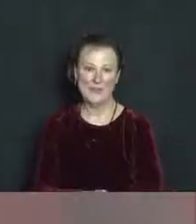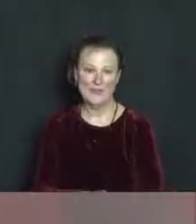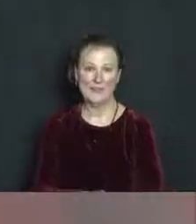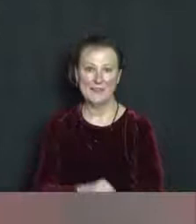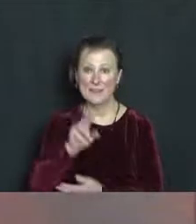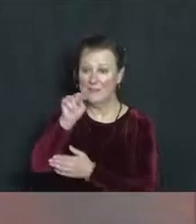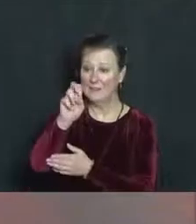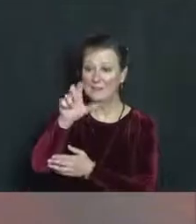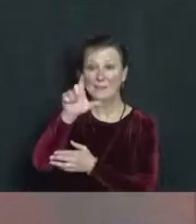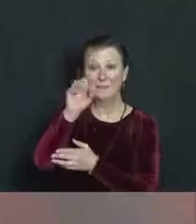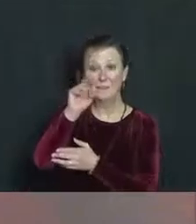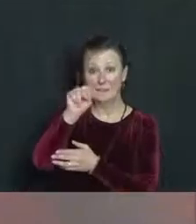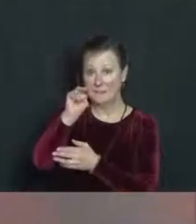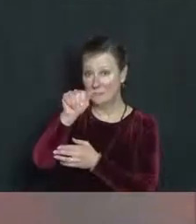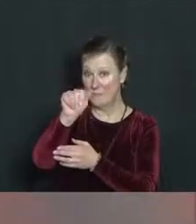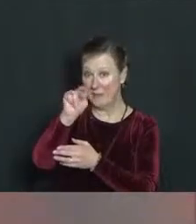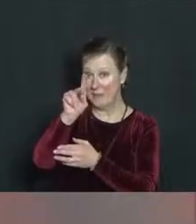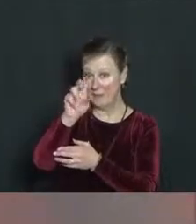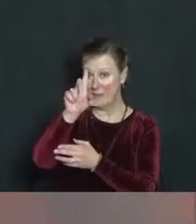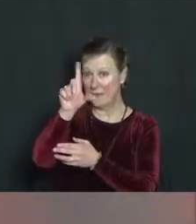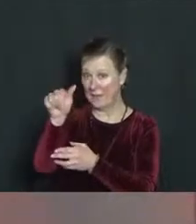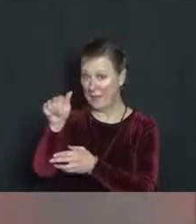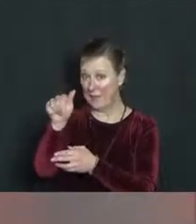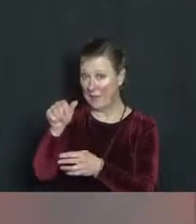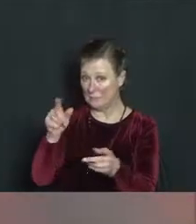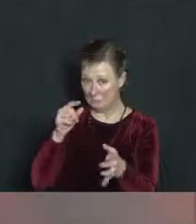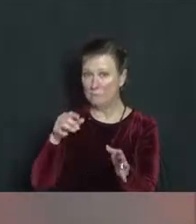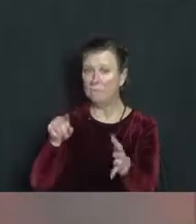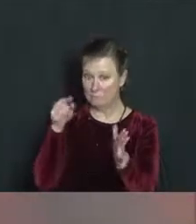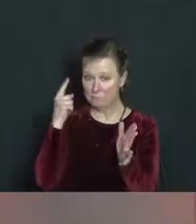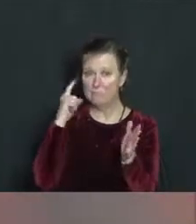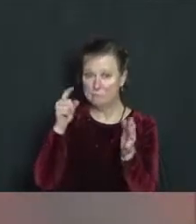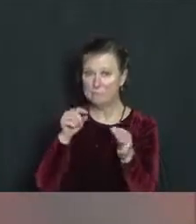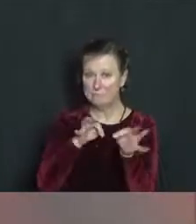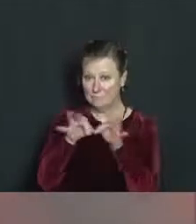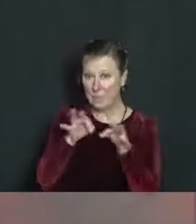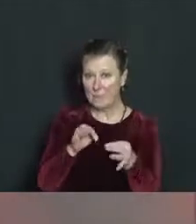Nelson Mandela aptly noted the great value of this when he said,